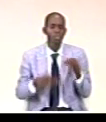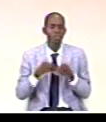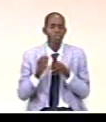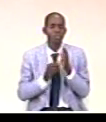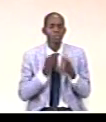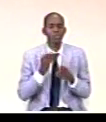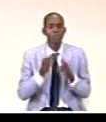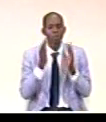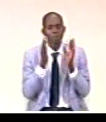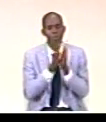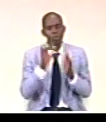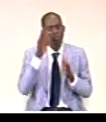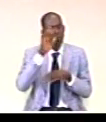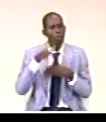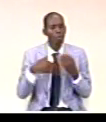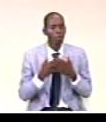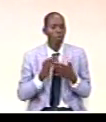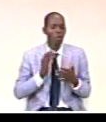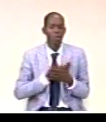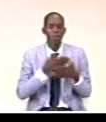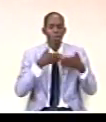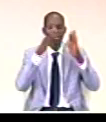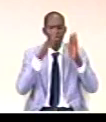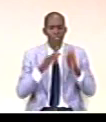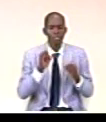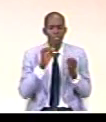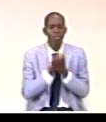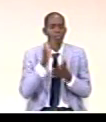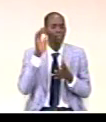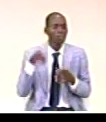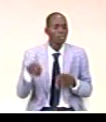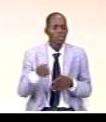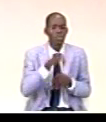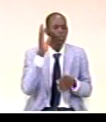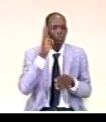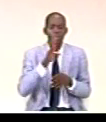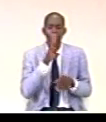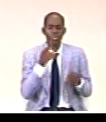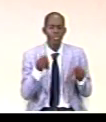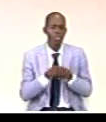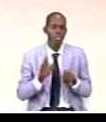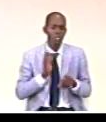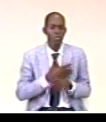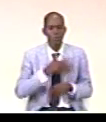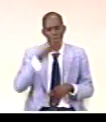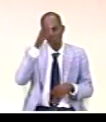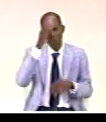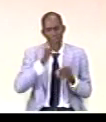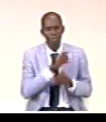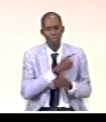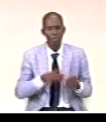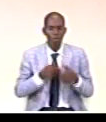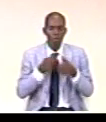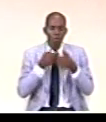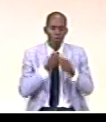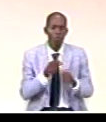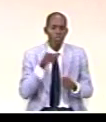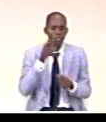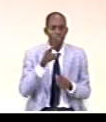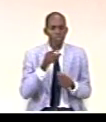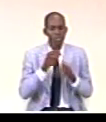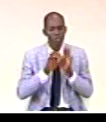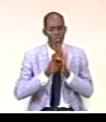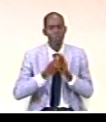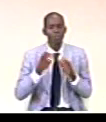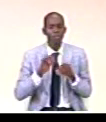our leaders, Father God, that we will be like our Father. We will be like our Father in the Lord. We will follow his example in our